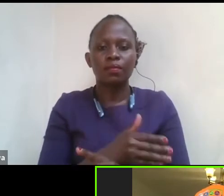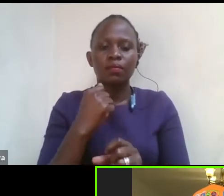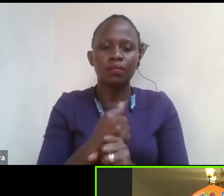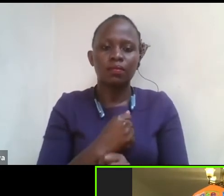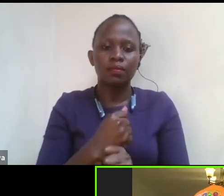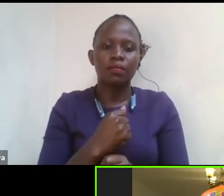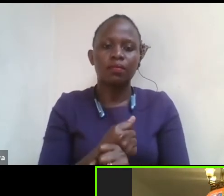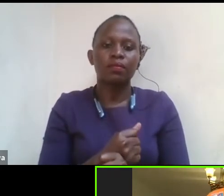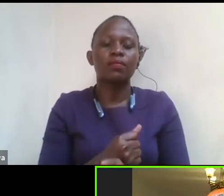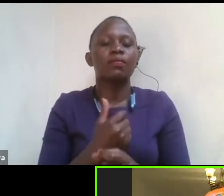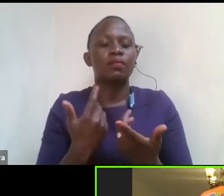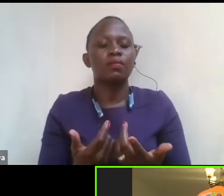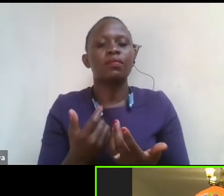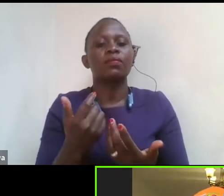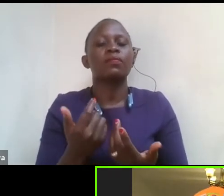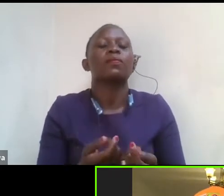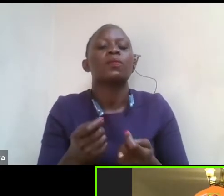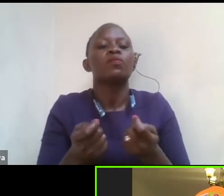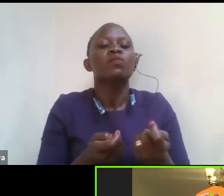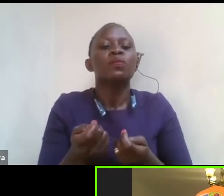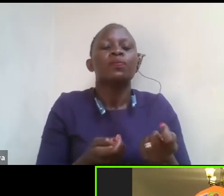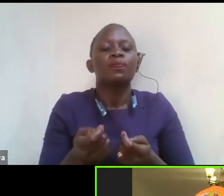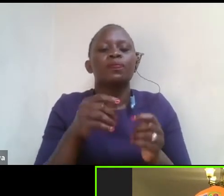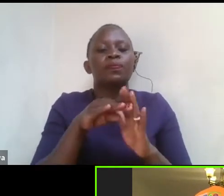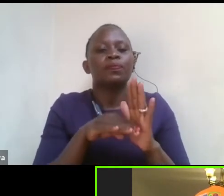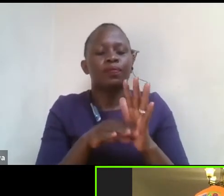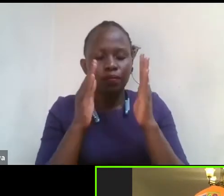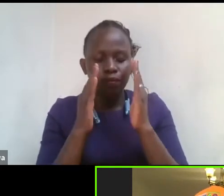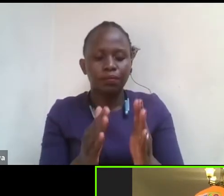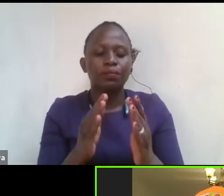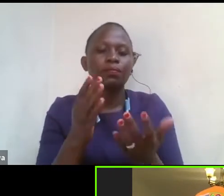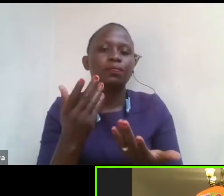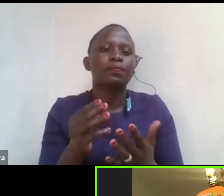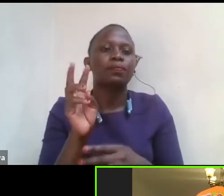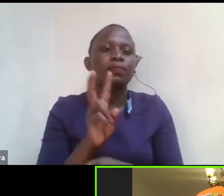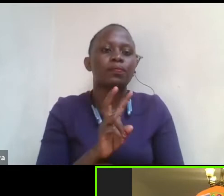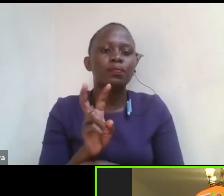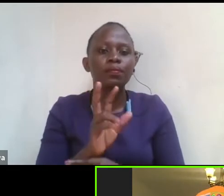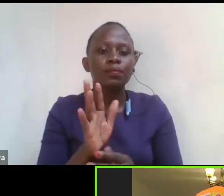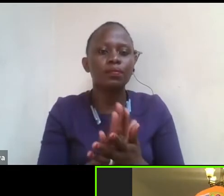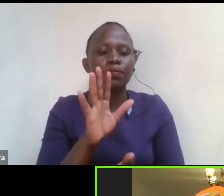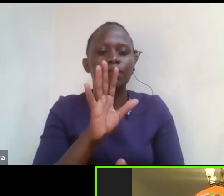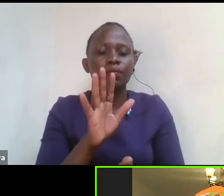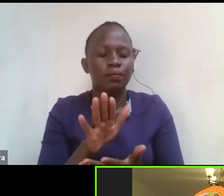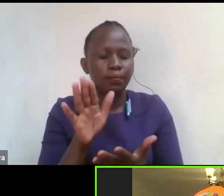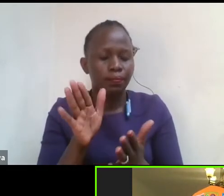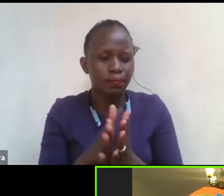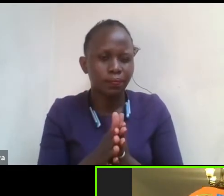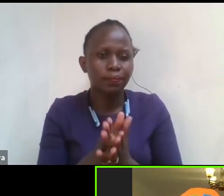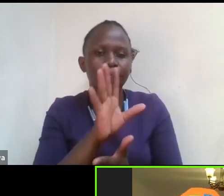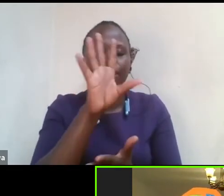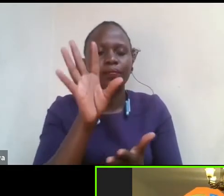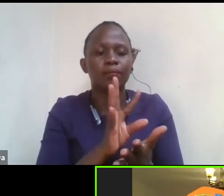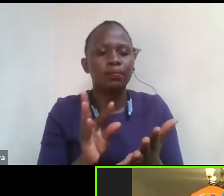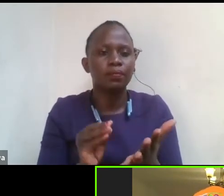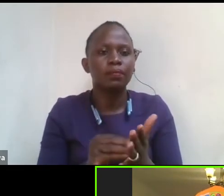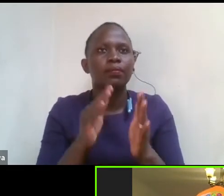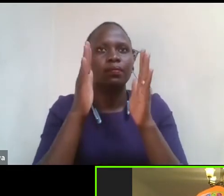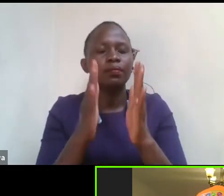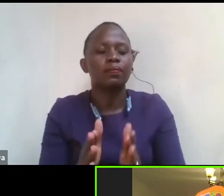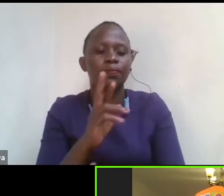in program monitoring and evaluation. She undertook advanced training and practice in human resource management, project information management